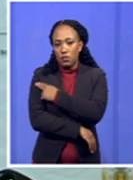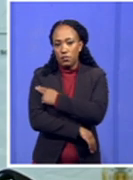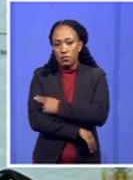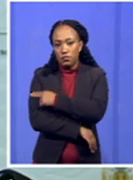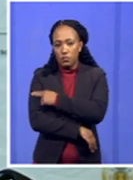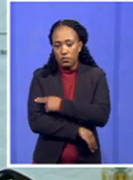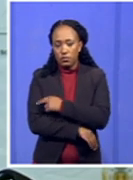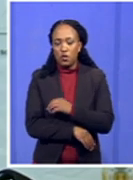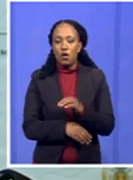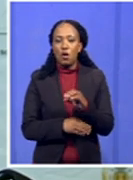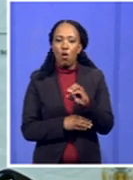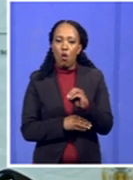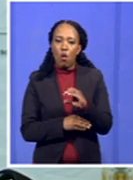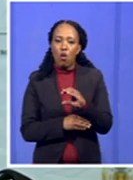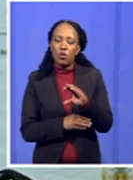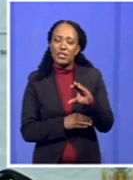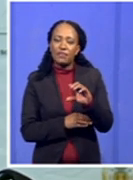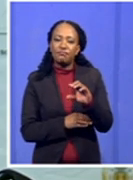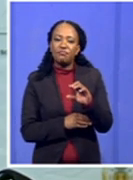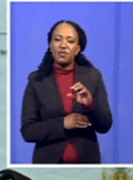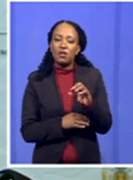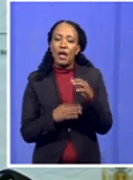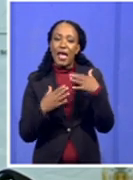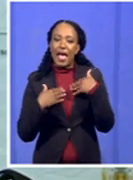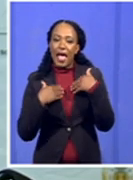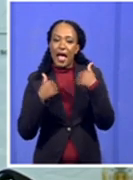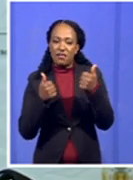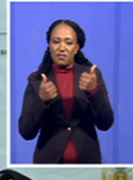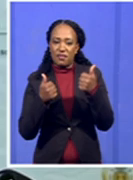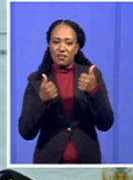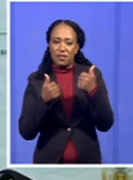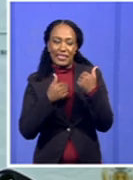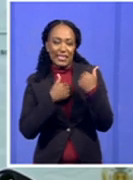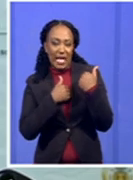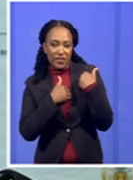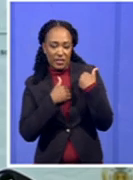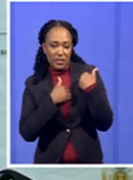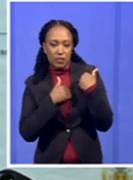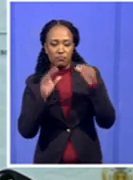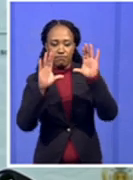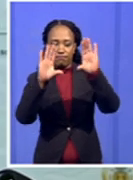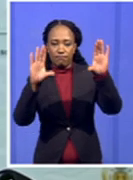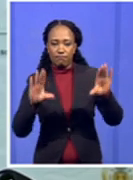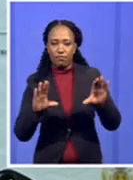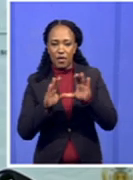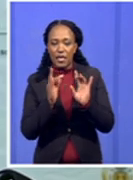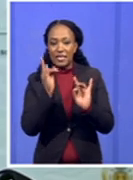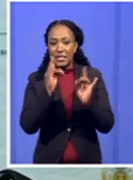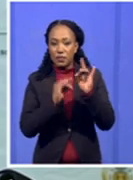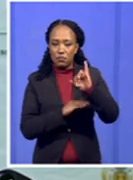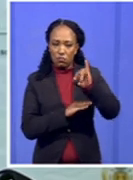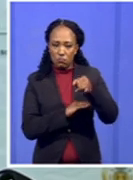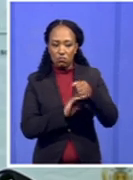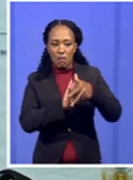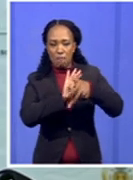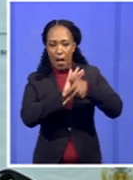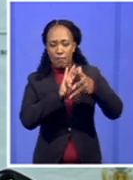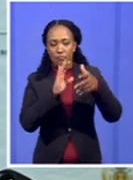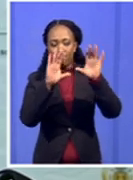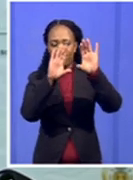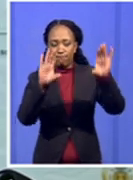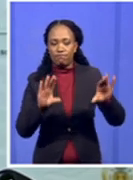safety approval certificate from the city of Johannesburg. So that's why the accident and